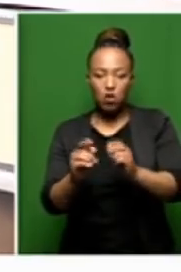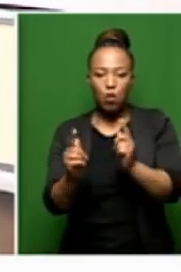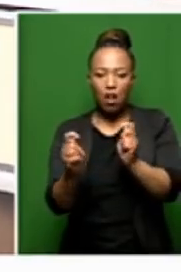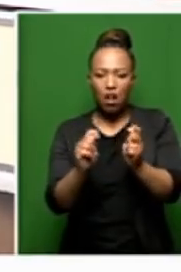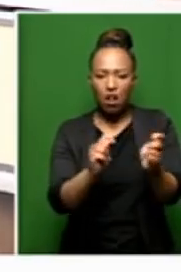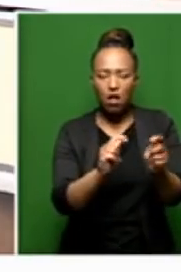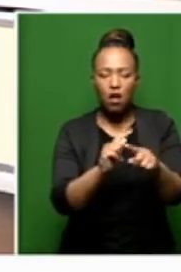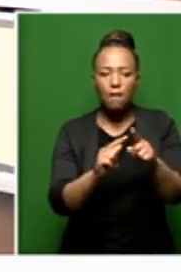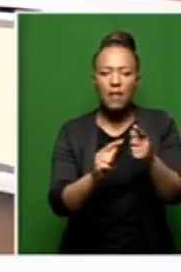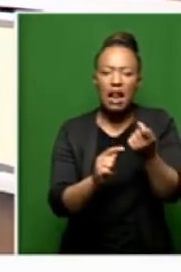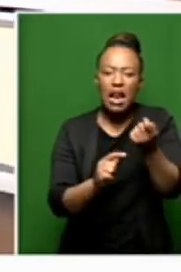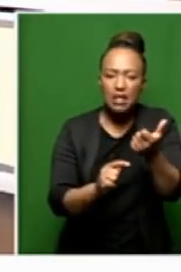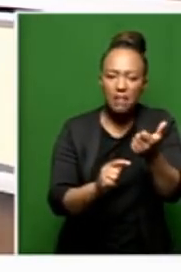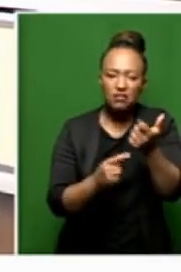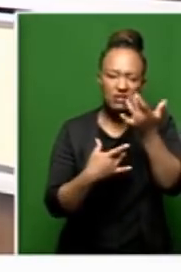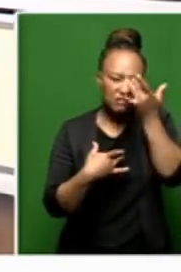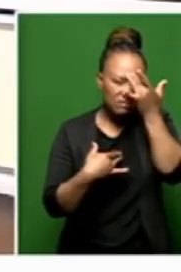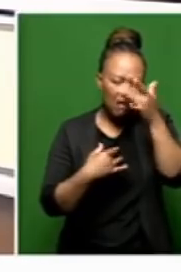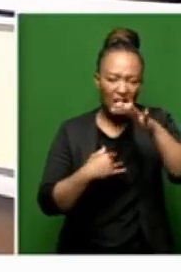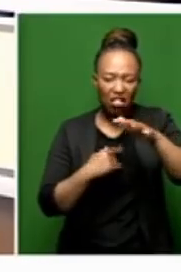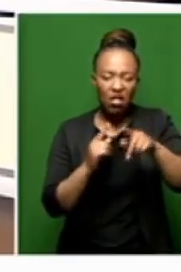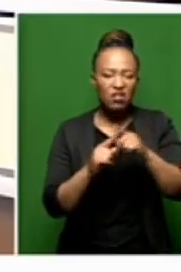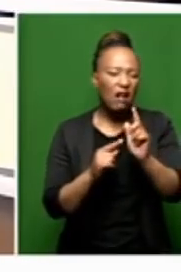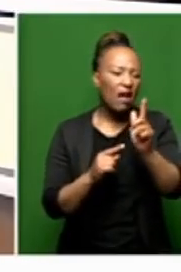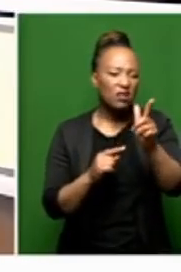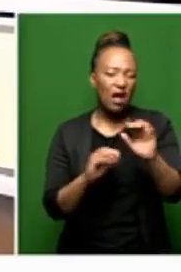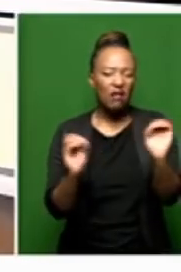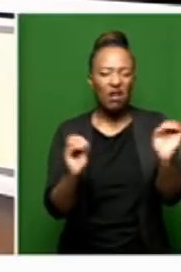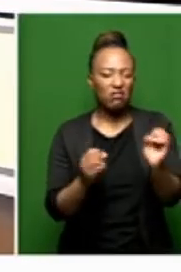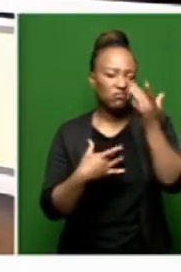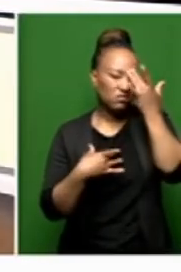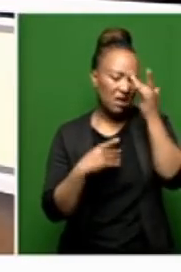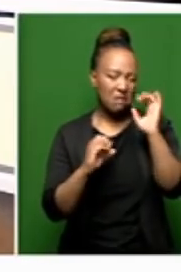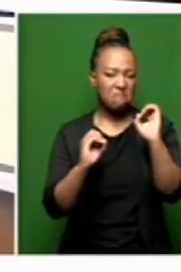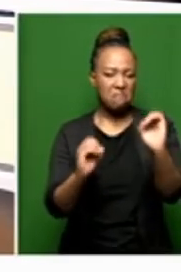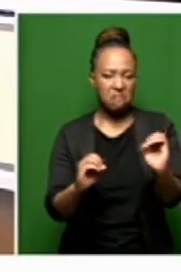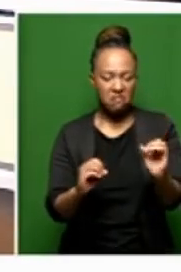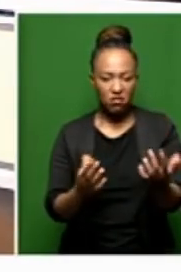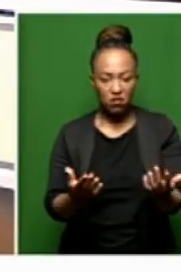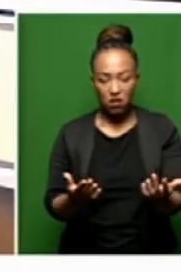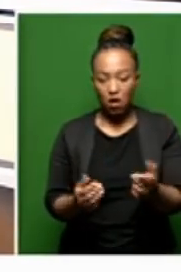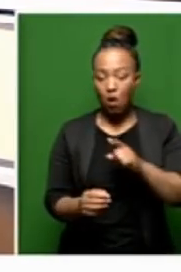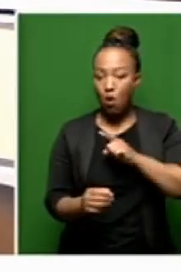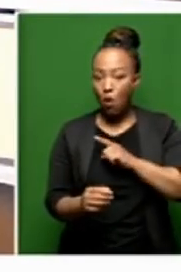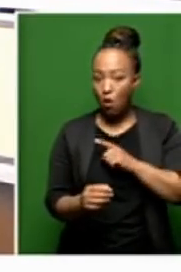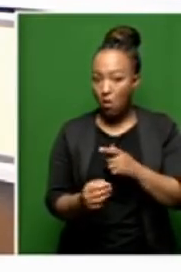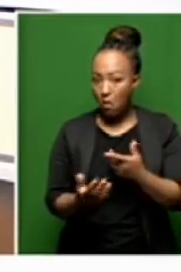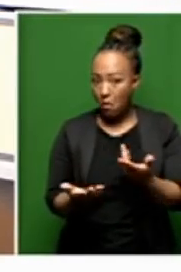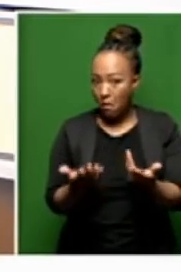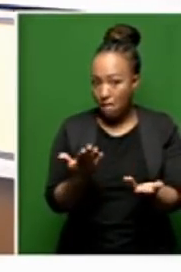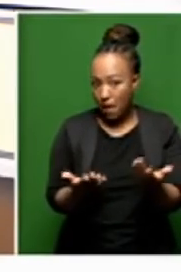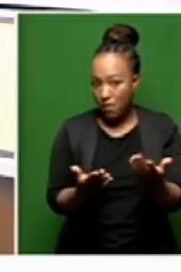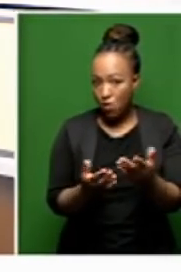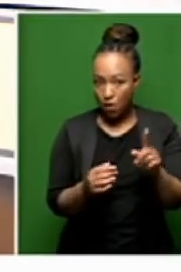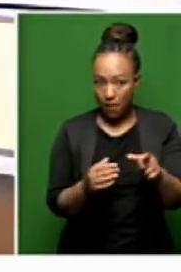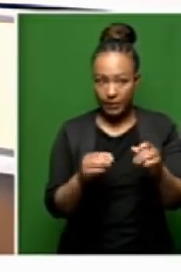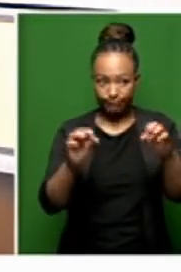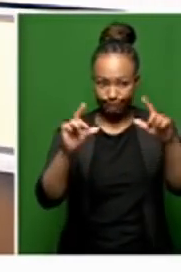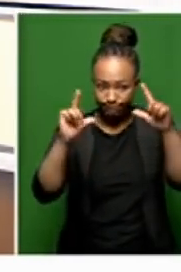milder until ultimately, you know, it's not a thing anymore, or should we actually still be very